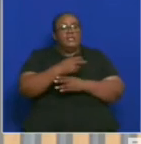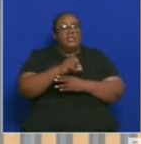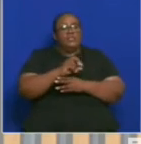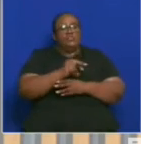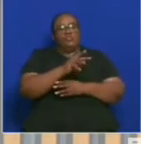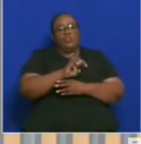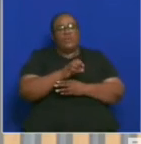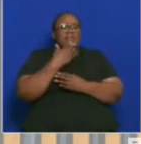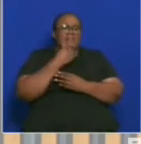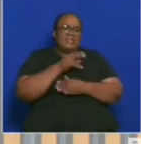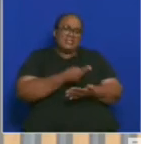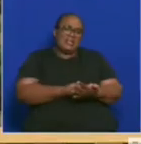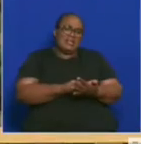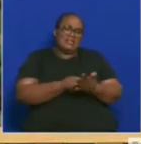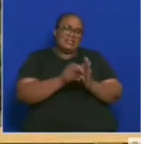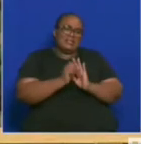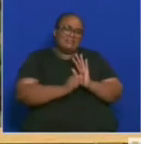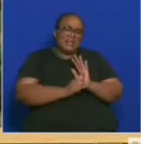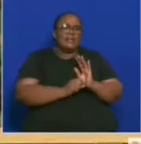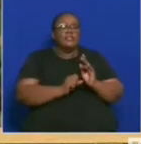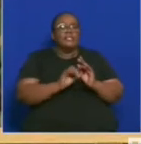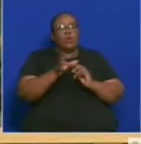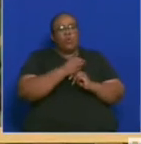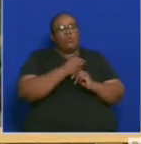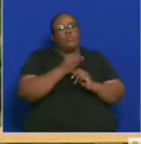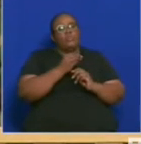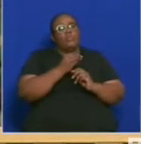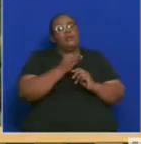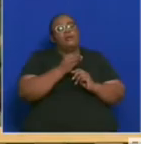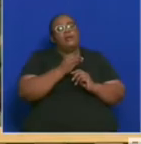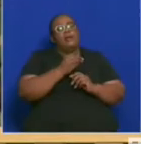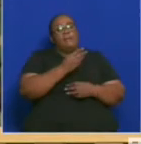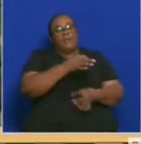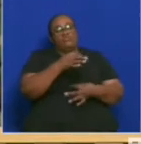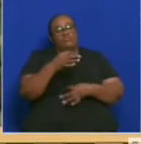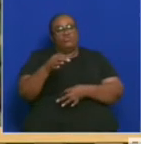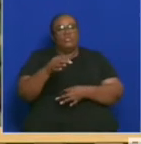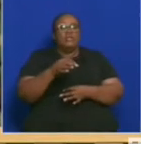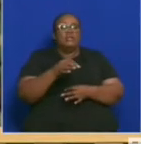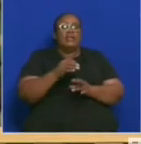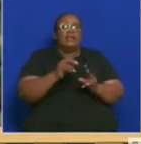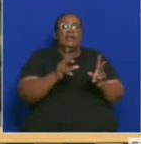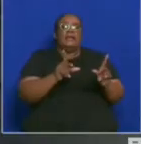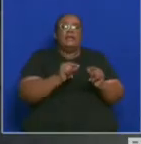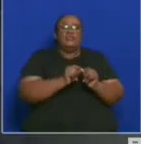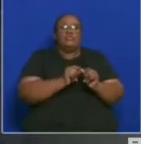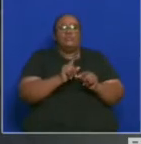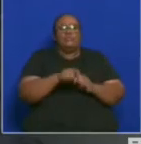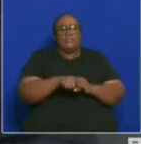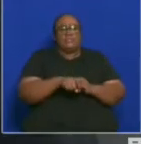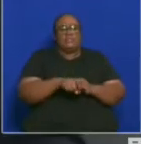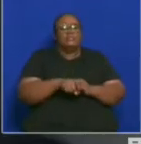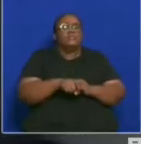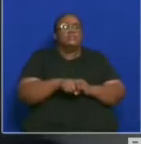and initial all the preceding pages. Certainly, Chair. And date it as well. Thank Certainly, you. Chair. Thank you.